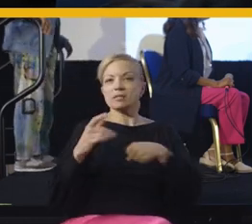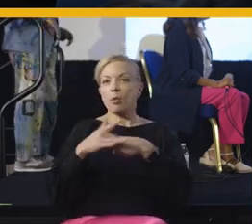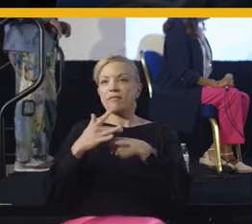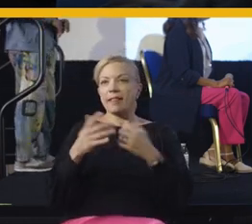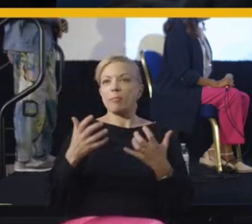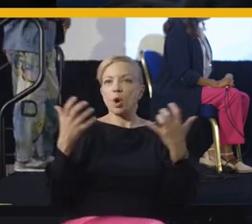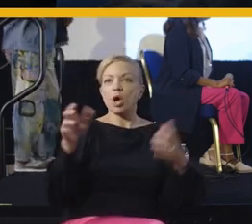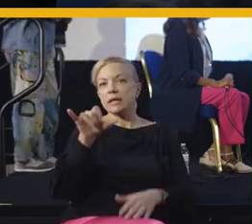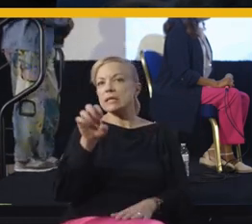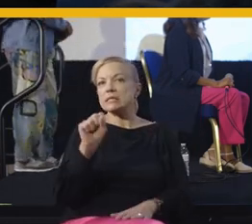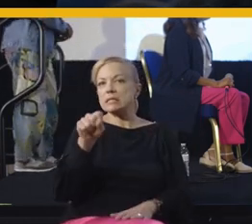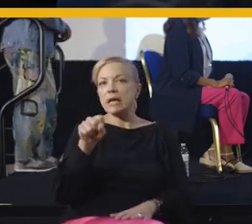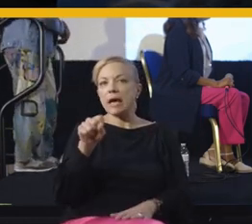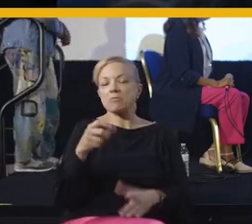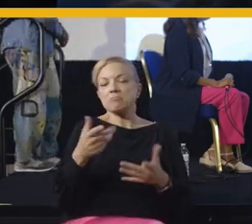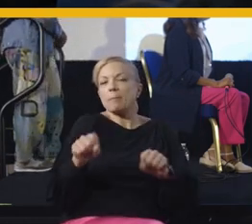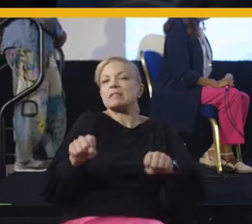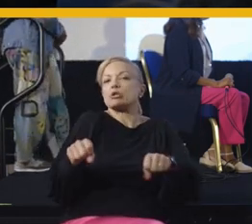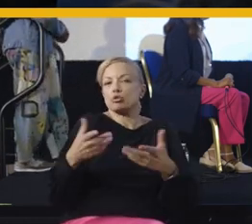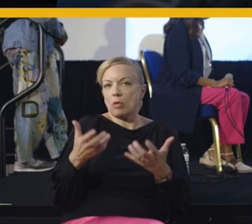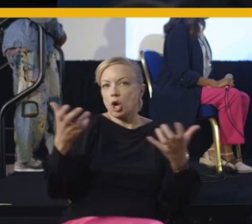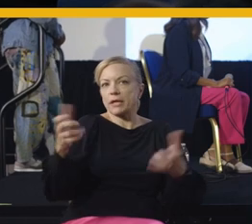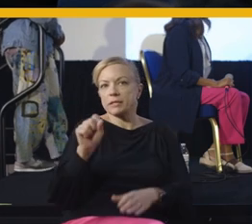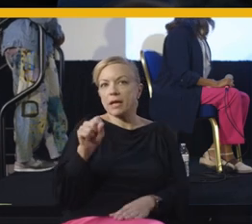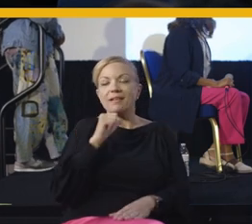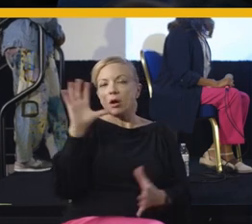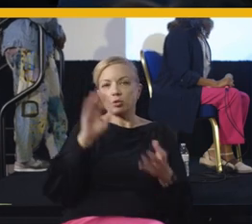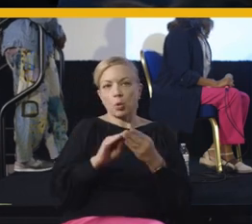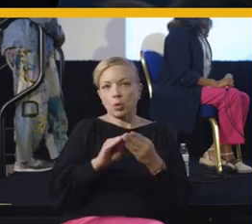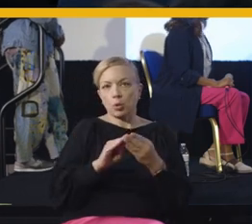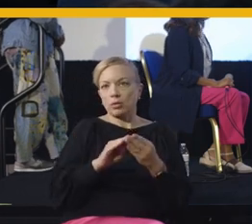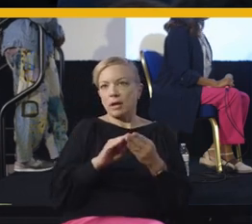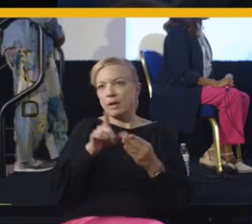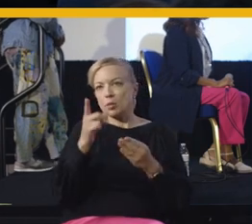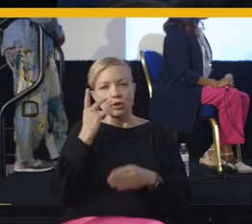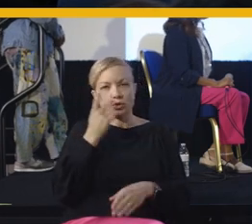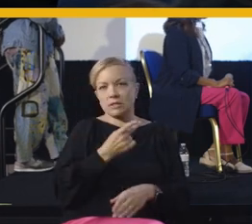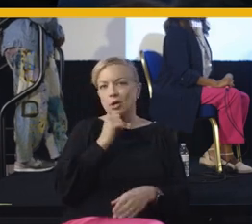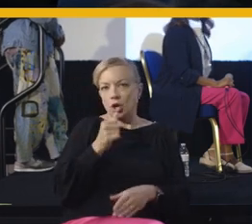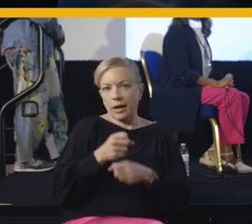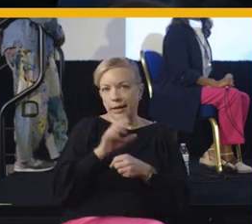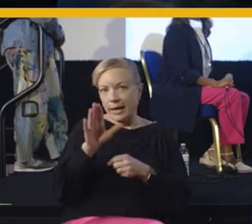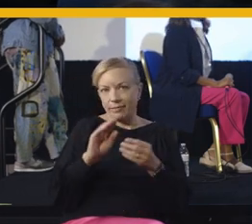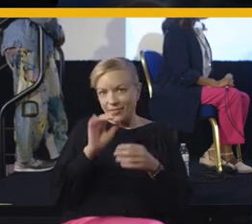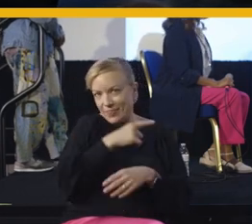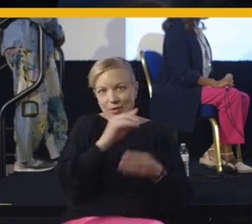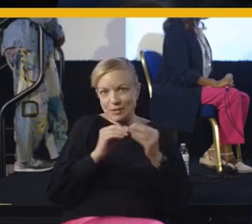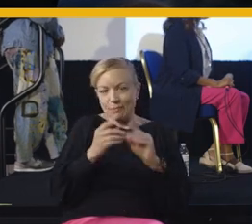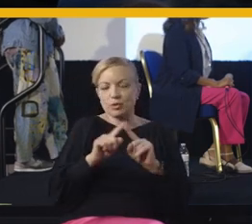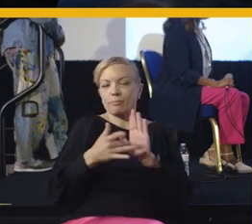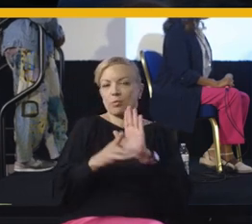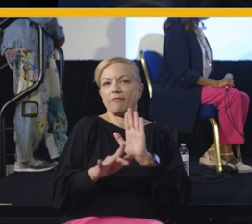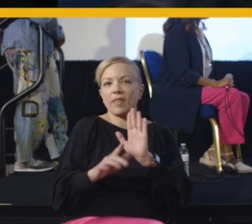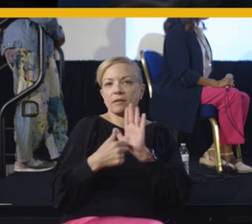audience and the likely audience, not the total, your show is not necessarily going to get these numbers, of course, but it is